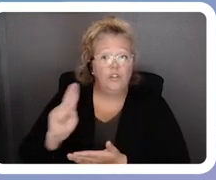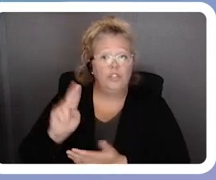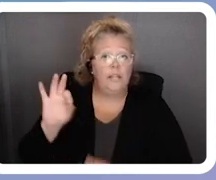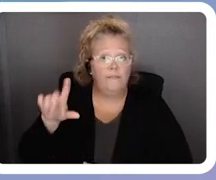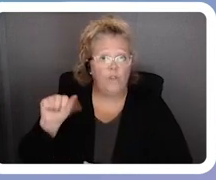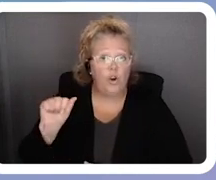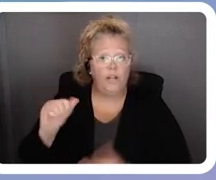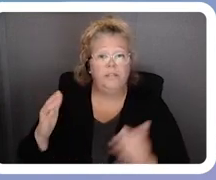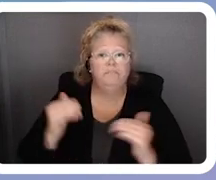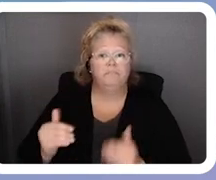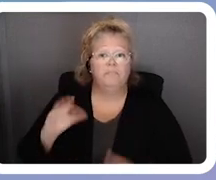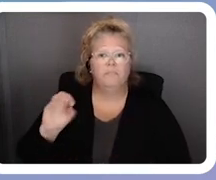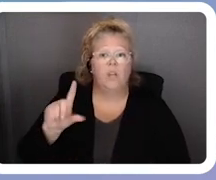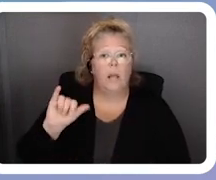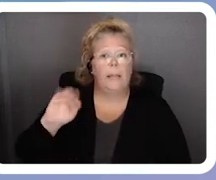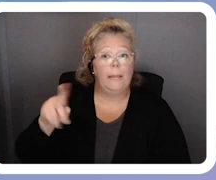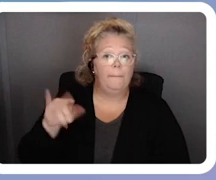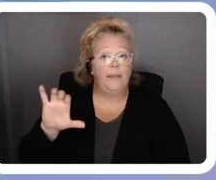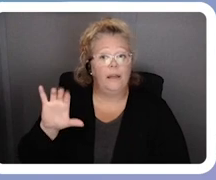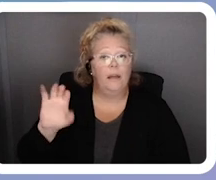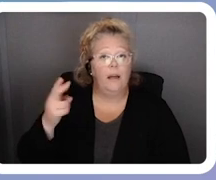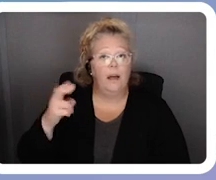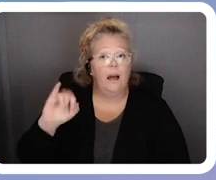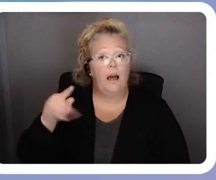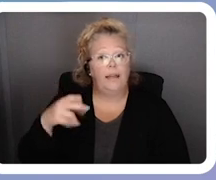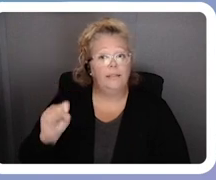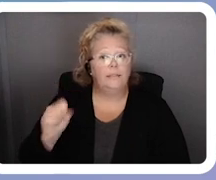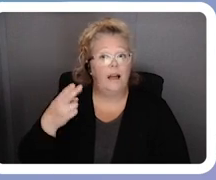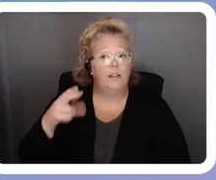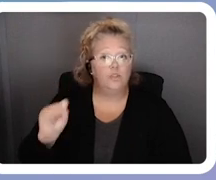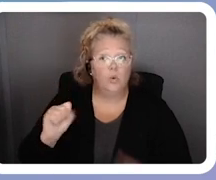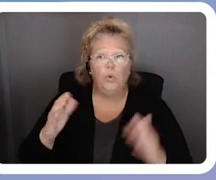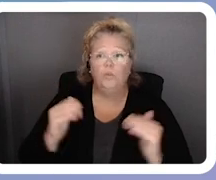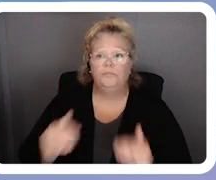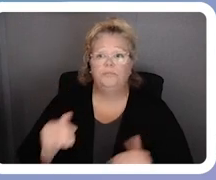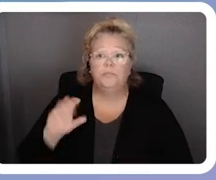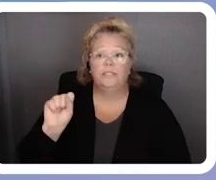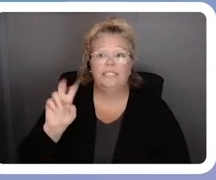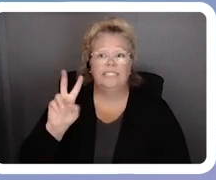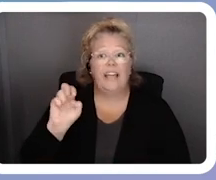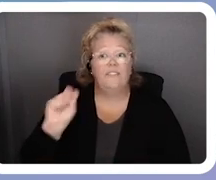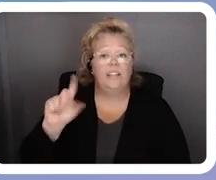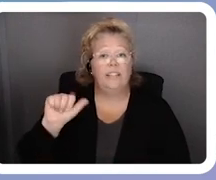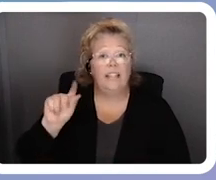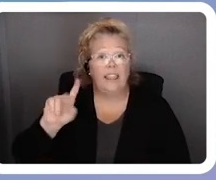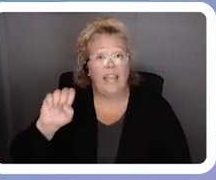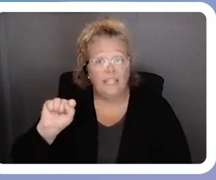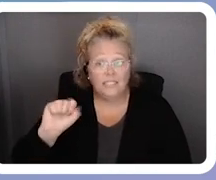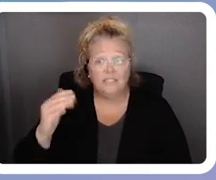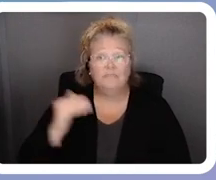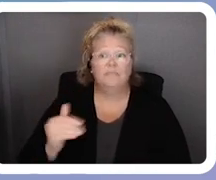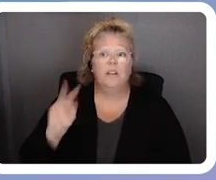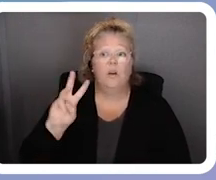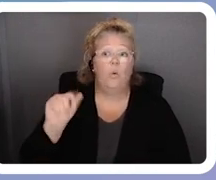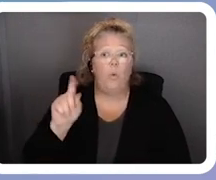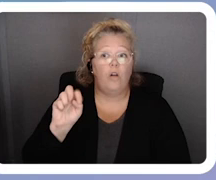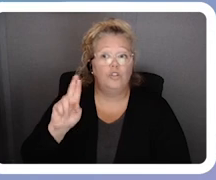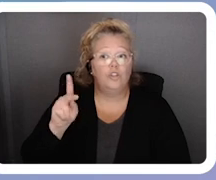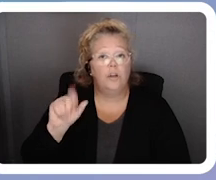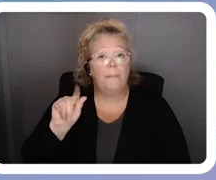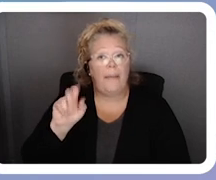Florida, Olympic Heights High School, Seven Lakes High School, Walter Payton College